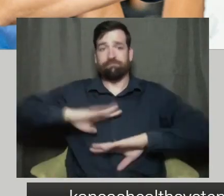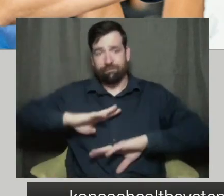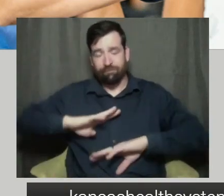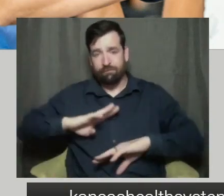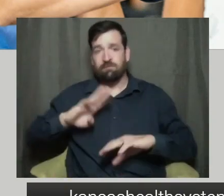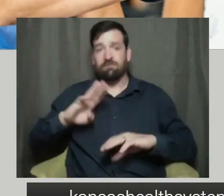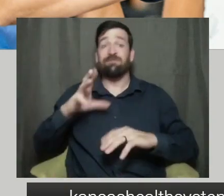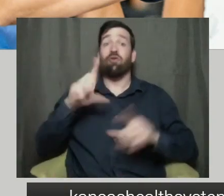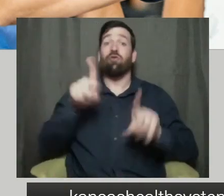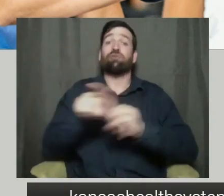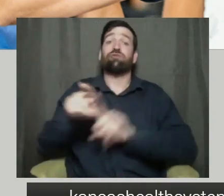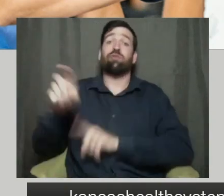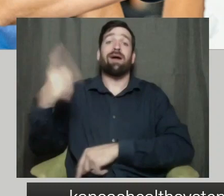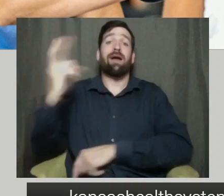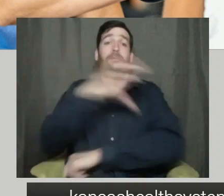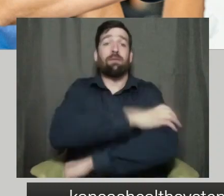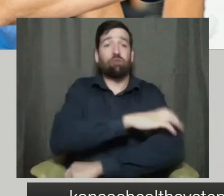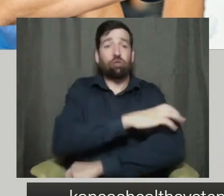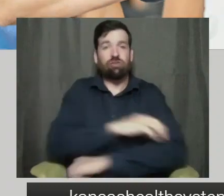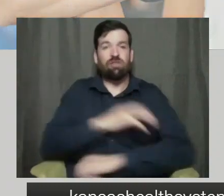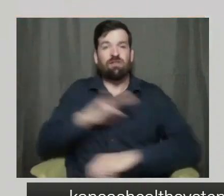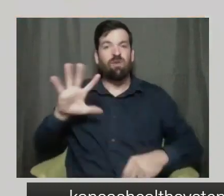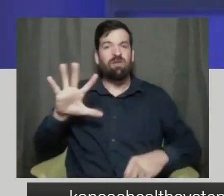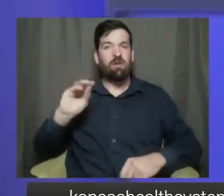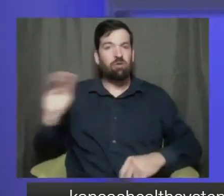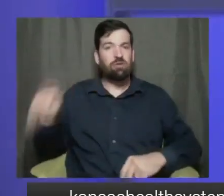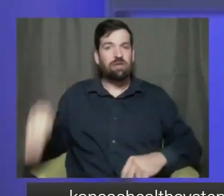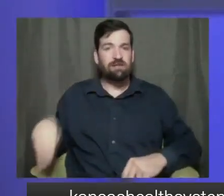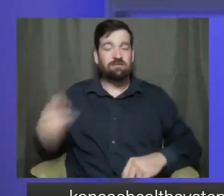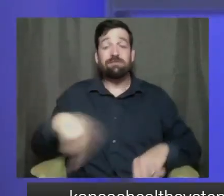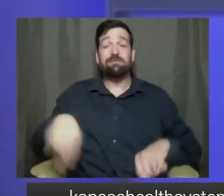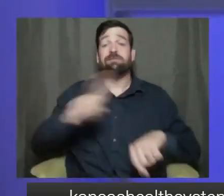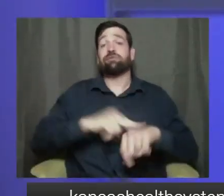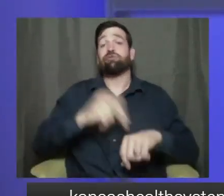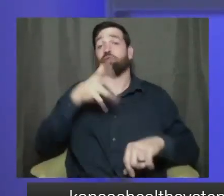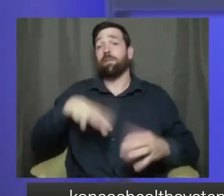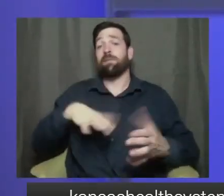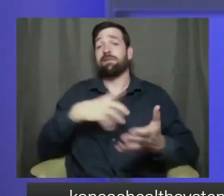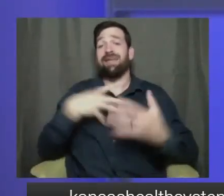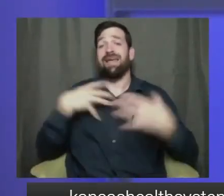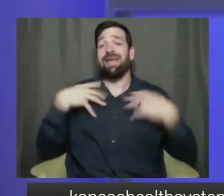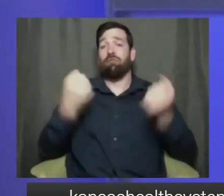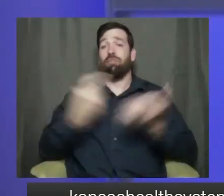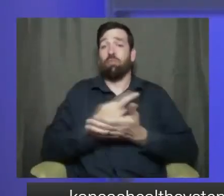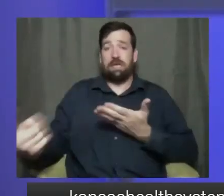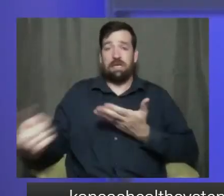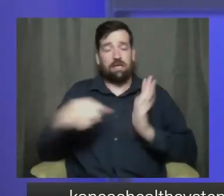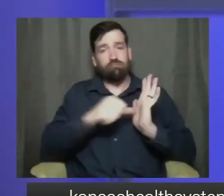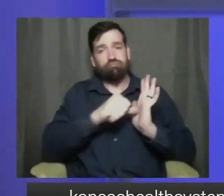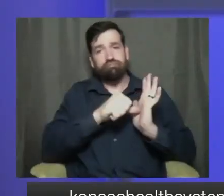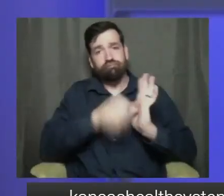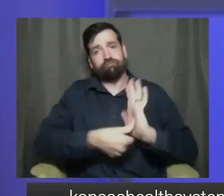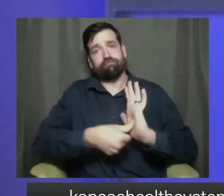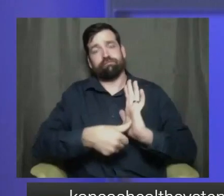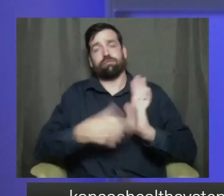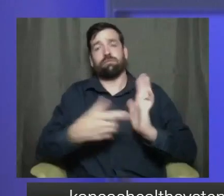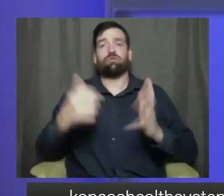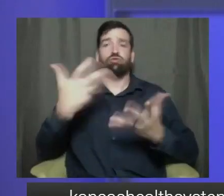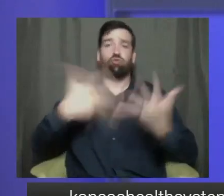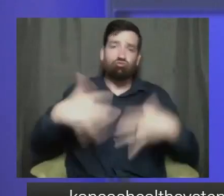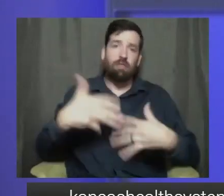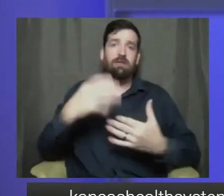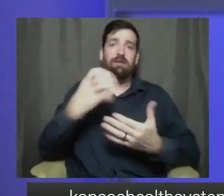is 45%. National Women's Health Week is a chance to highlight the issues women face socially, economically,